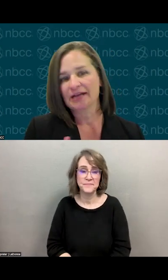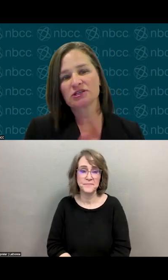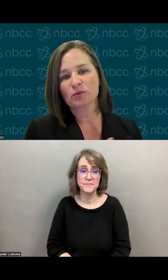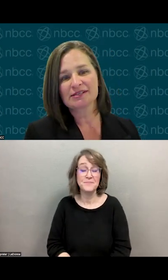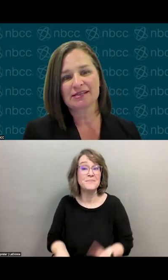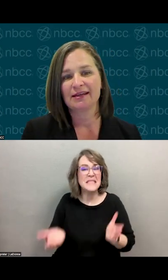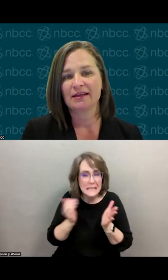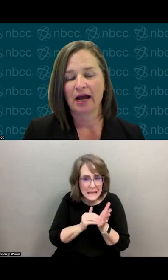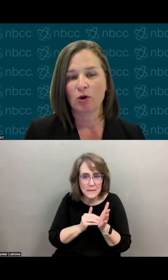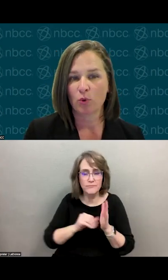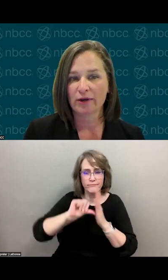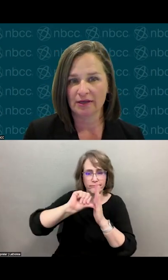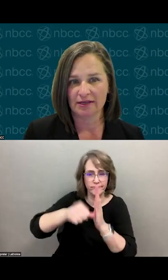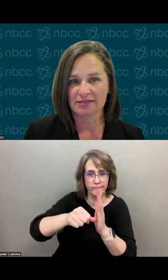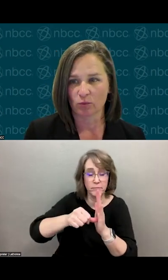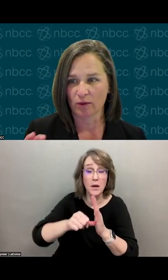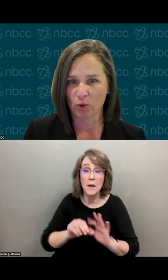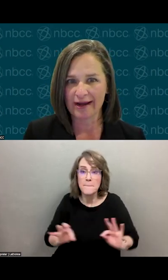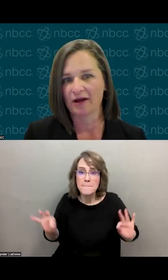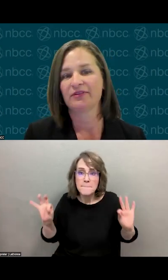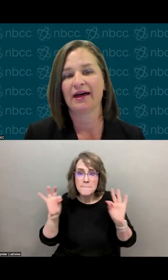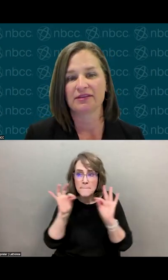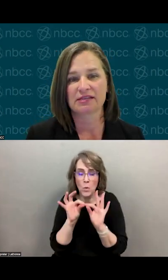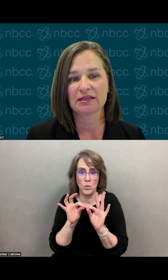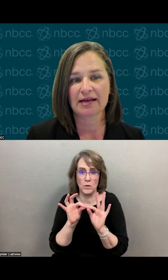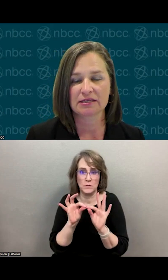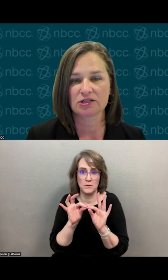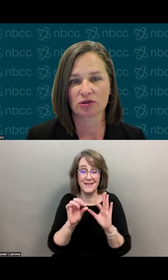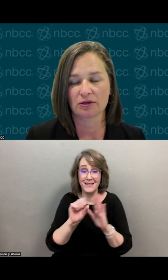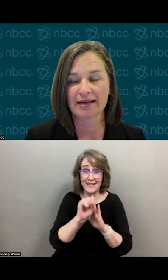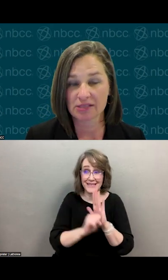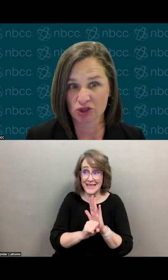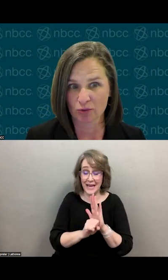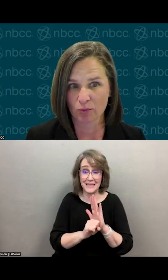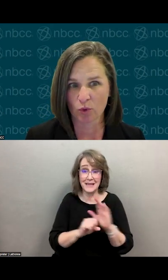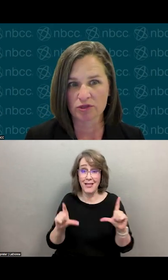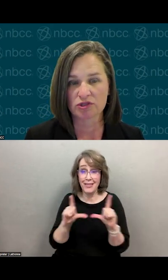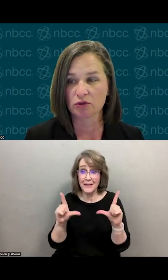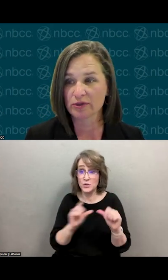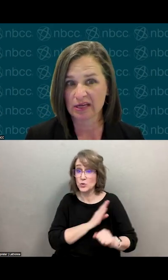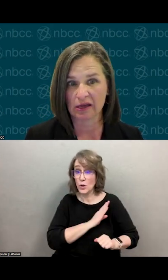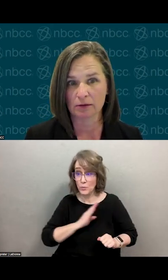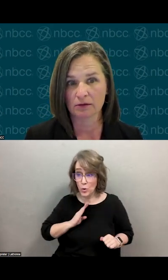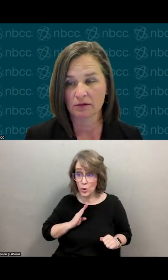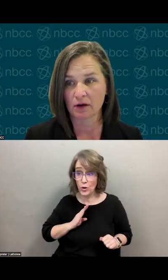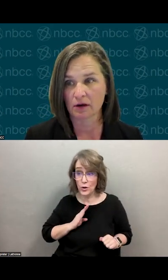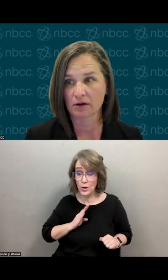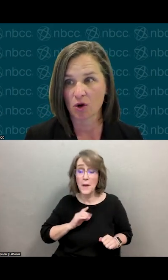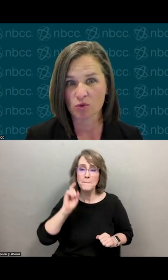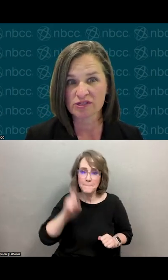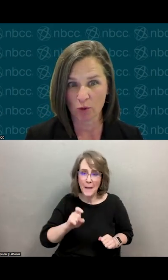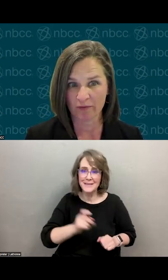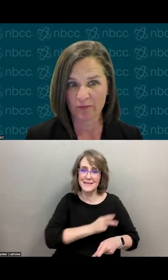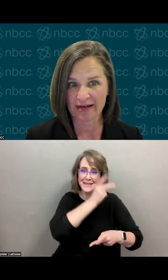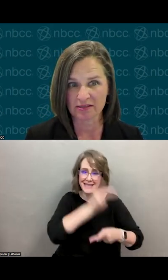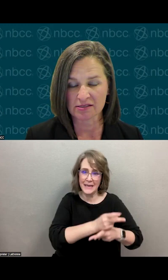Again, I just want to state how important it is, and I want to point out that the state licensure boards do retain their